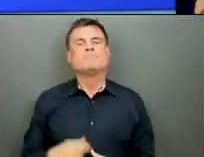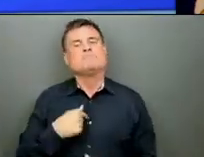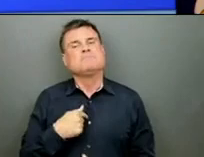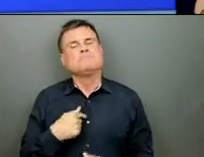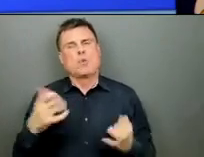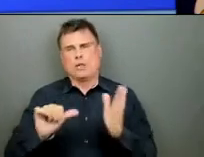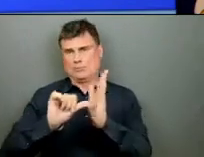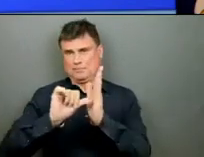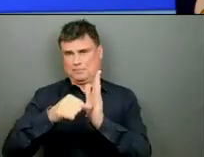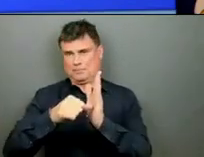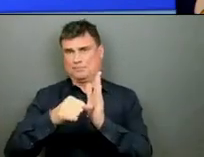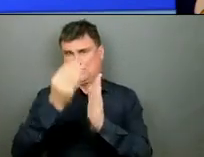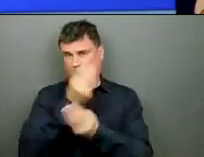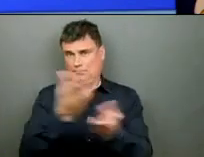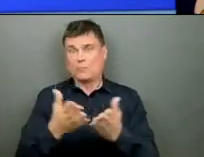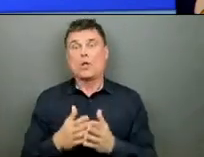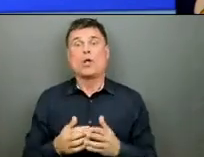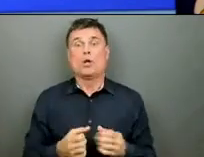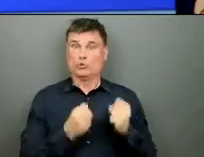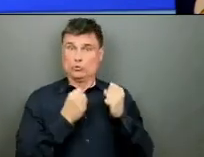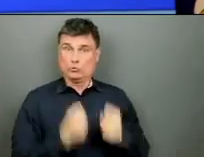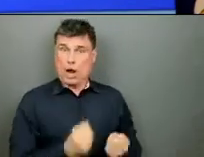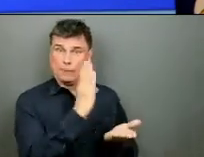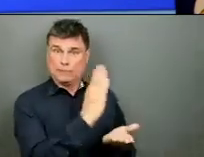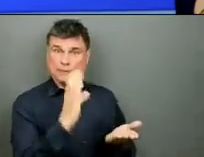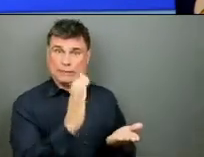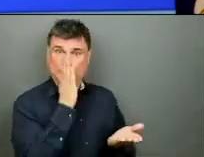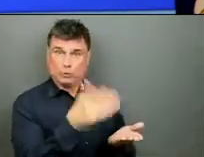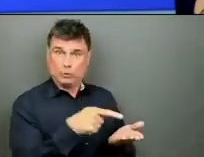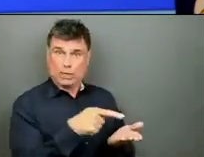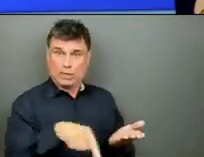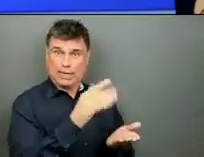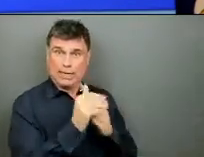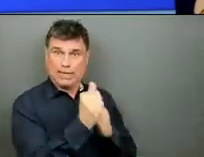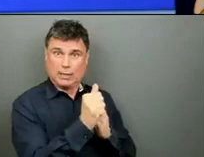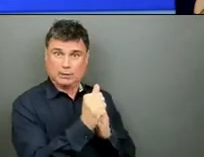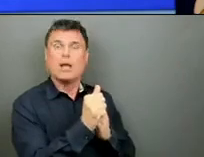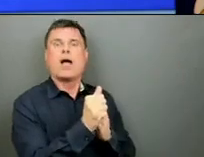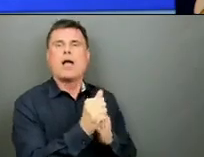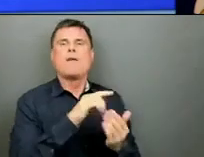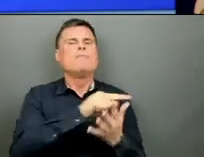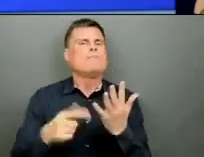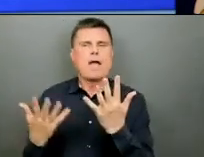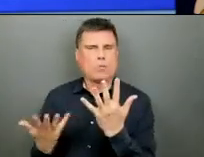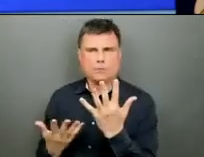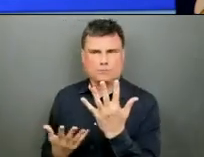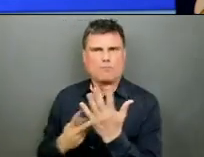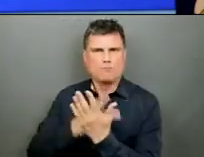The StrongerBC Future Leaders Program are 5 distinct programs totaling about $45